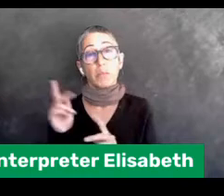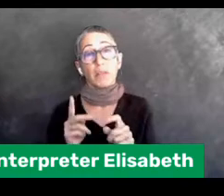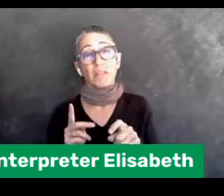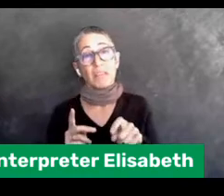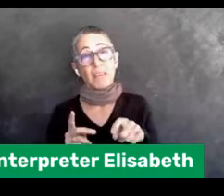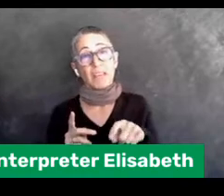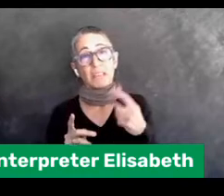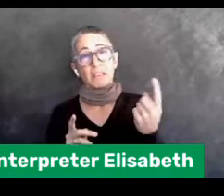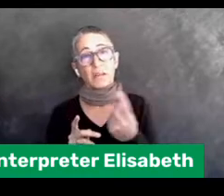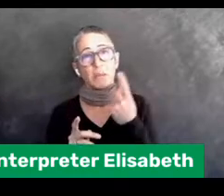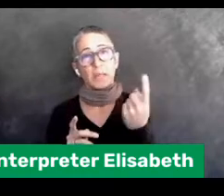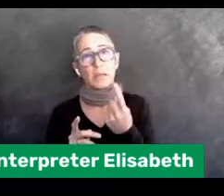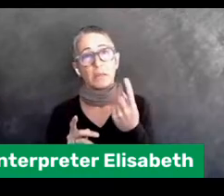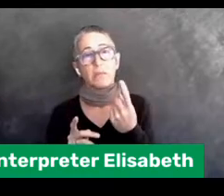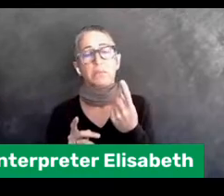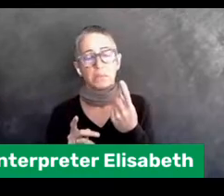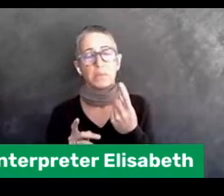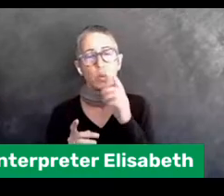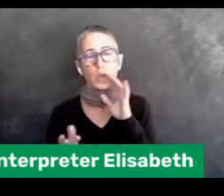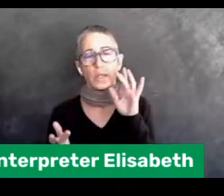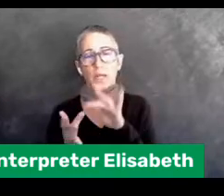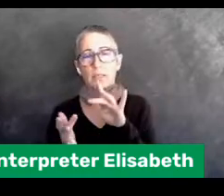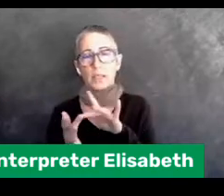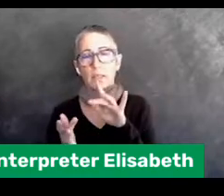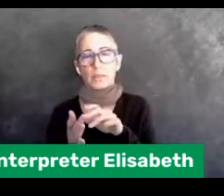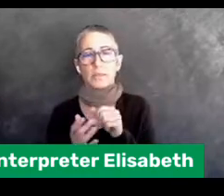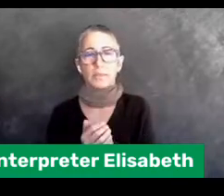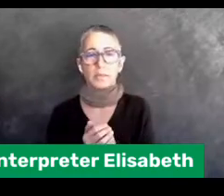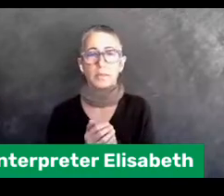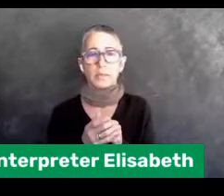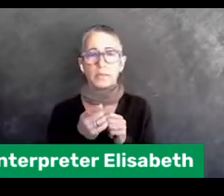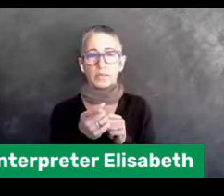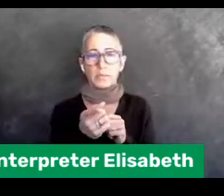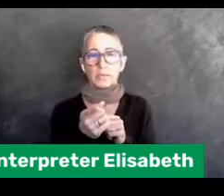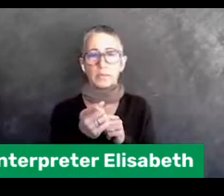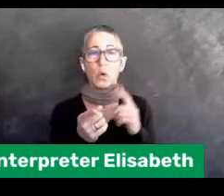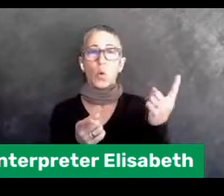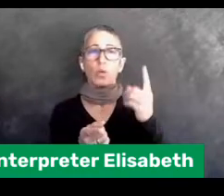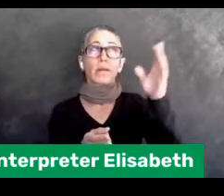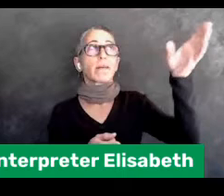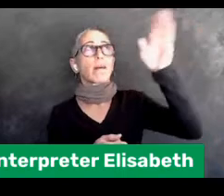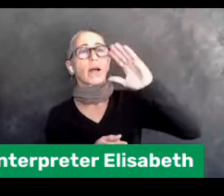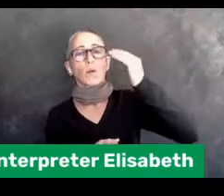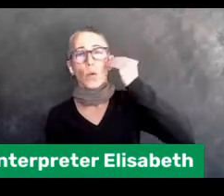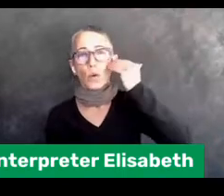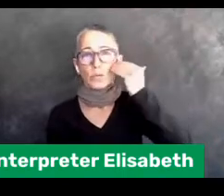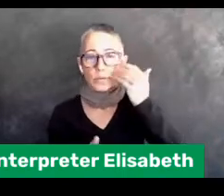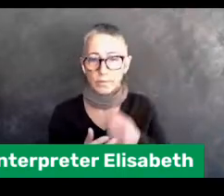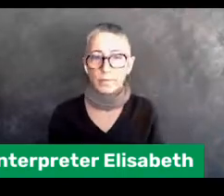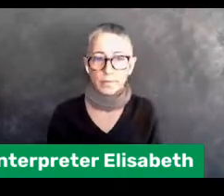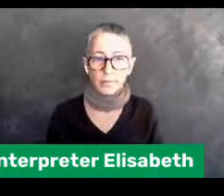And you can't tell by how you see them, only God knows.